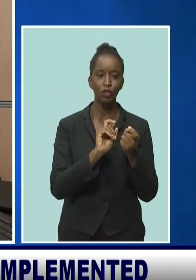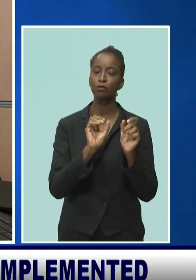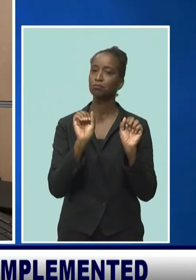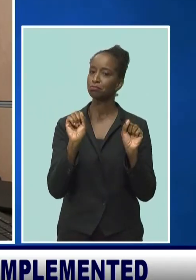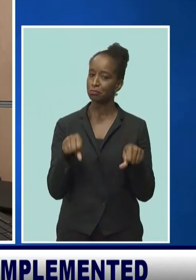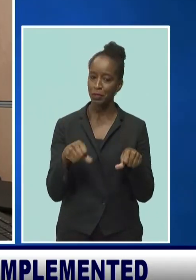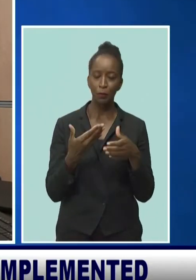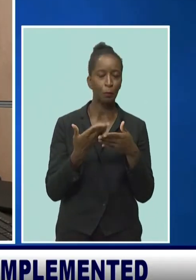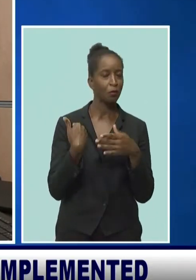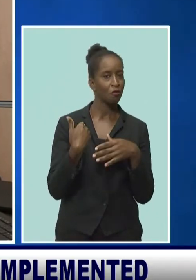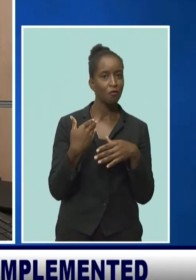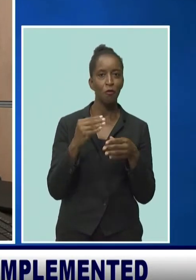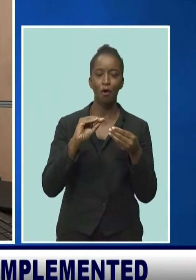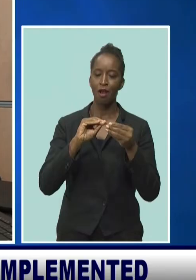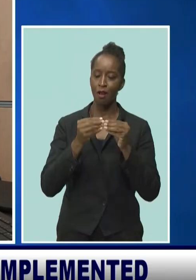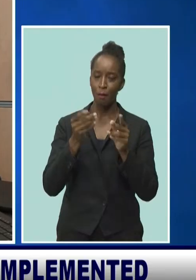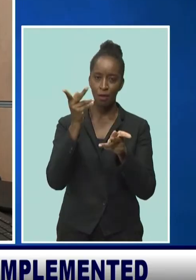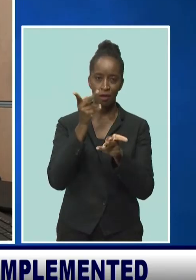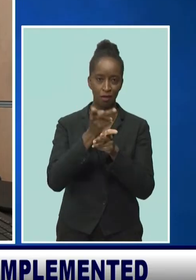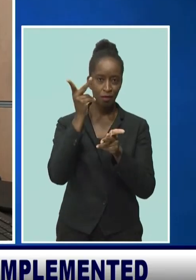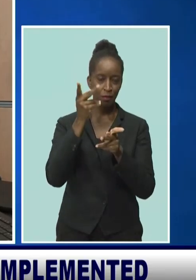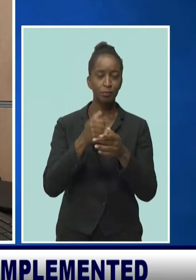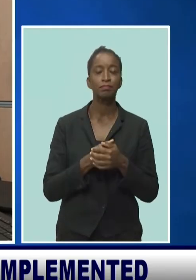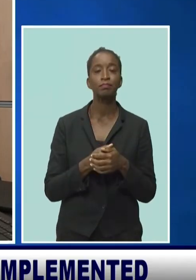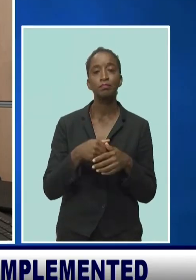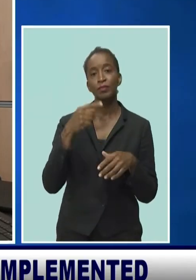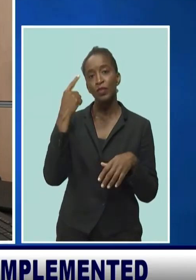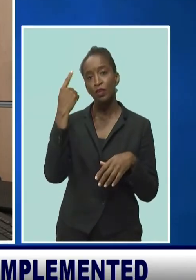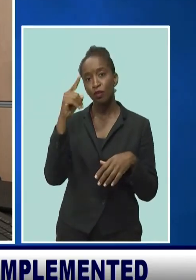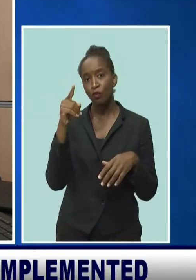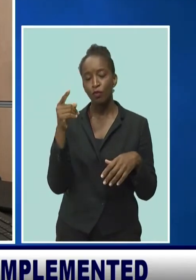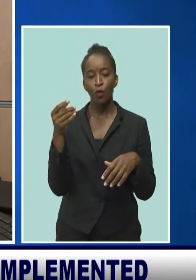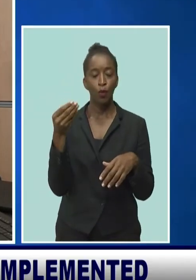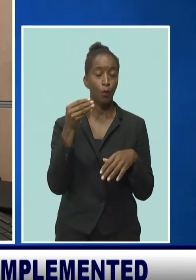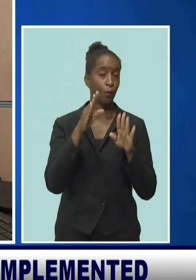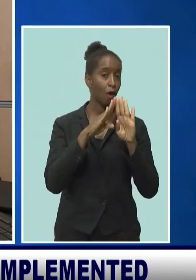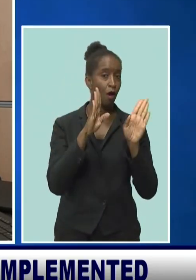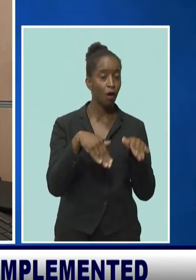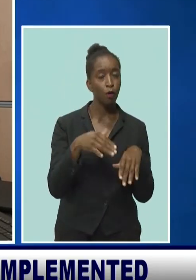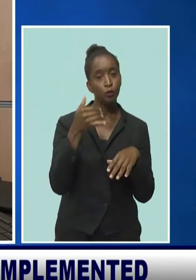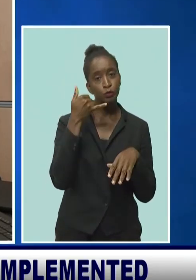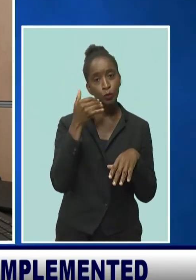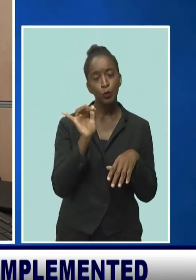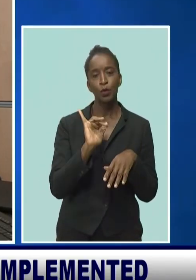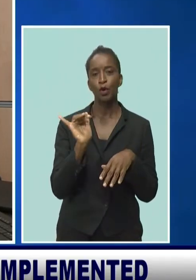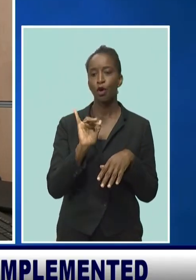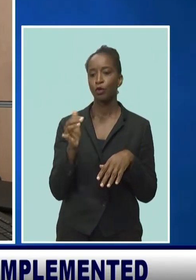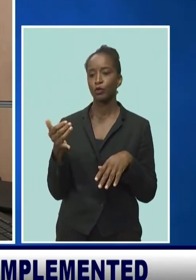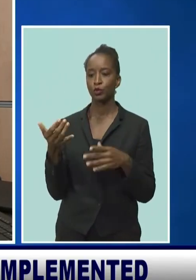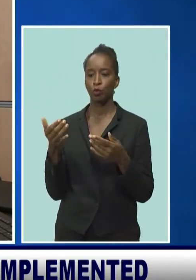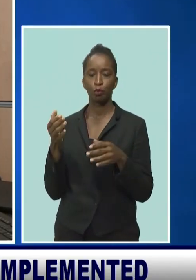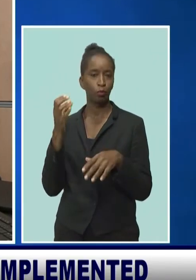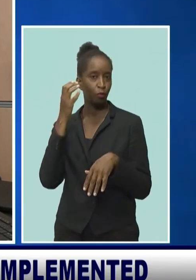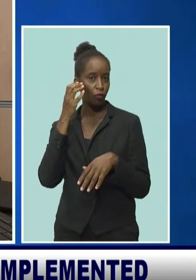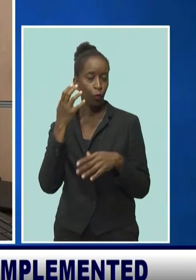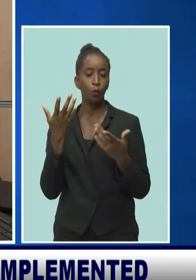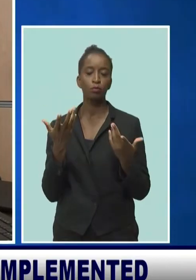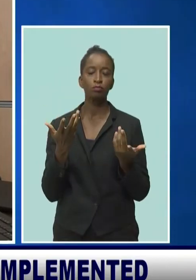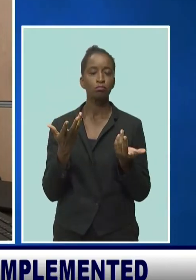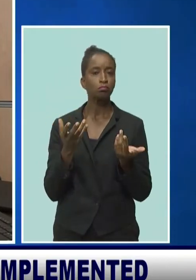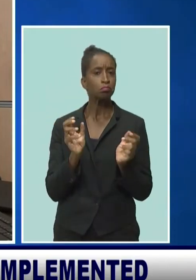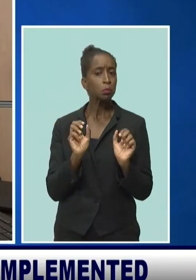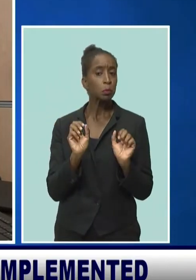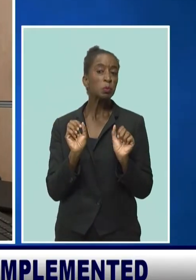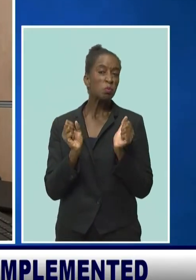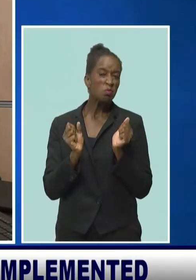currently possess. This works for both your landline and for your cell phone, and in most cases, it is completely free. The only cost you might